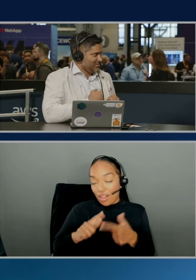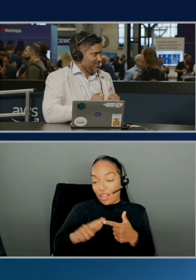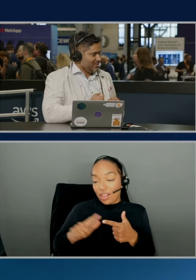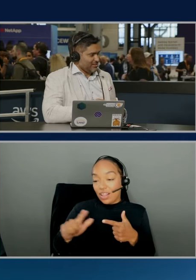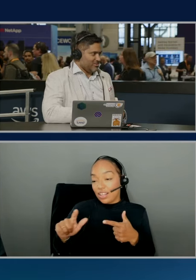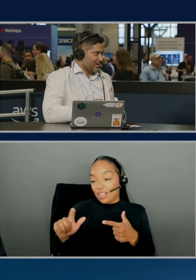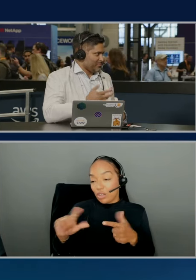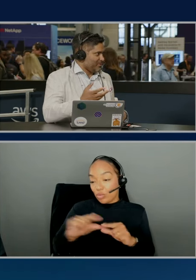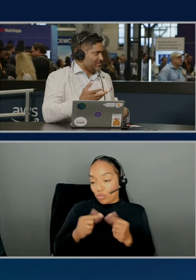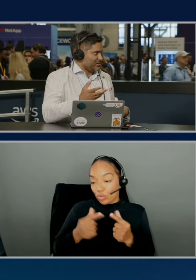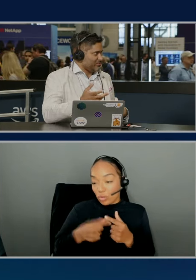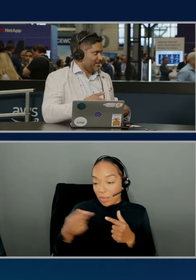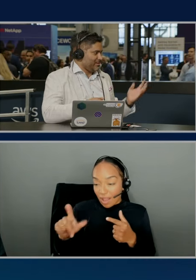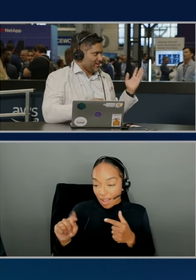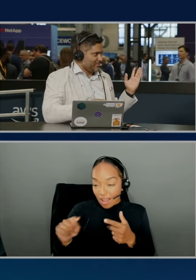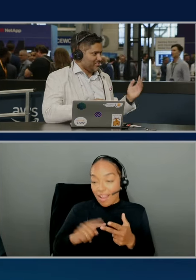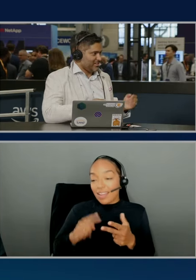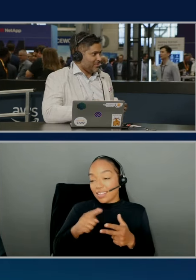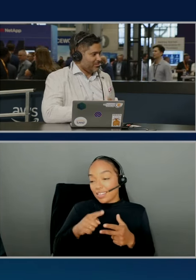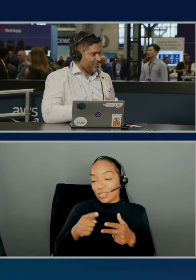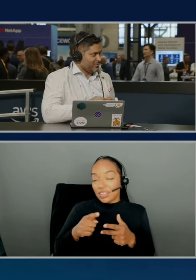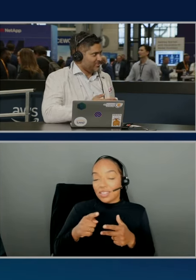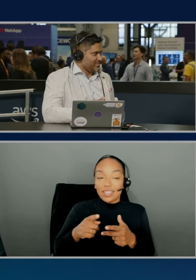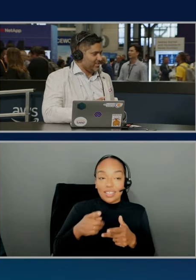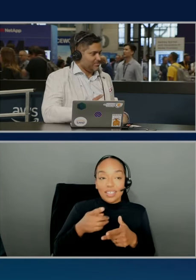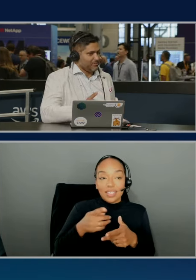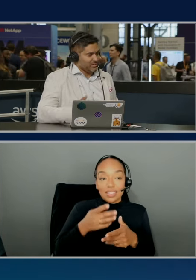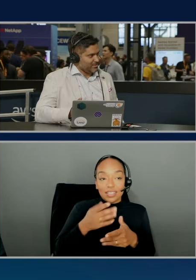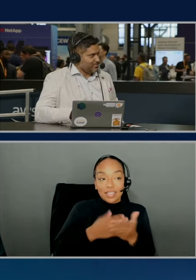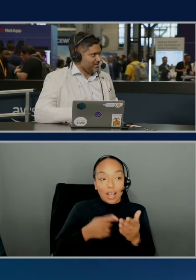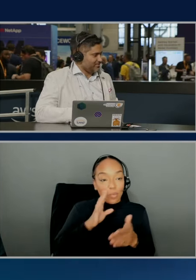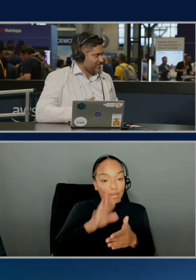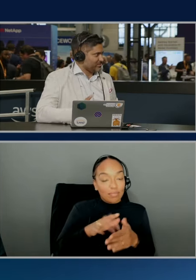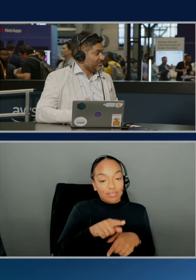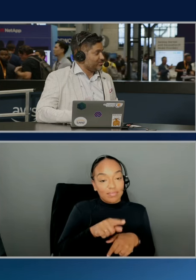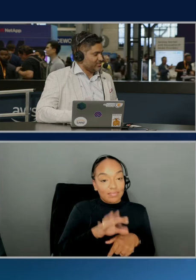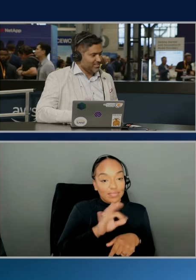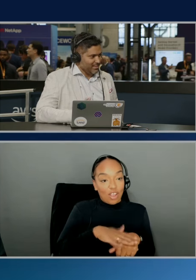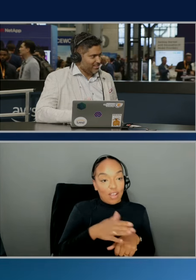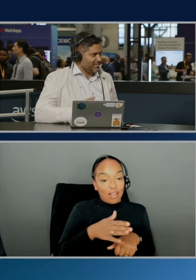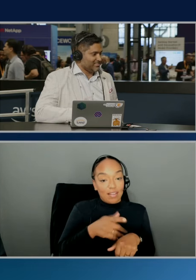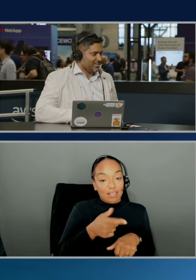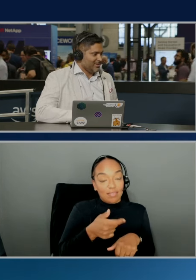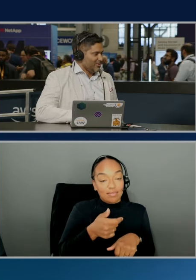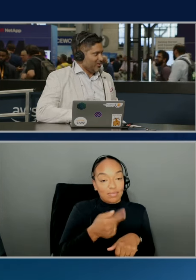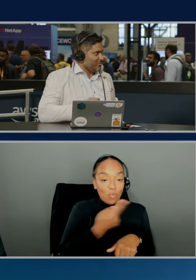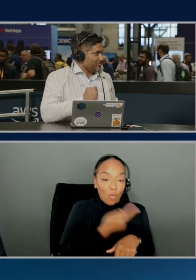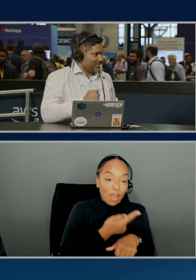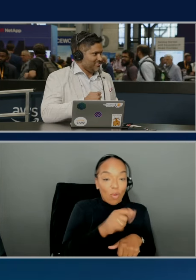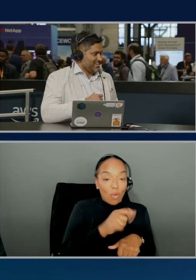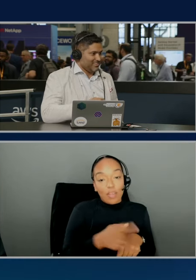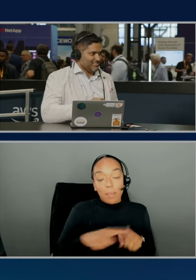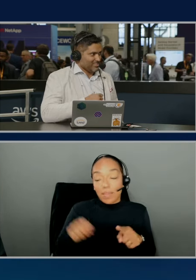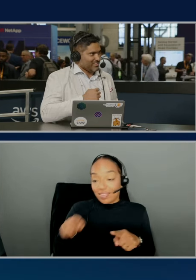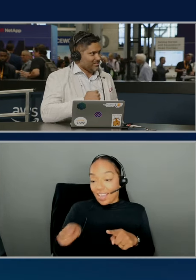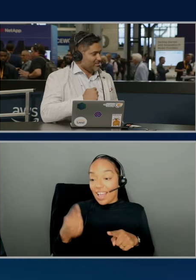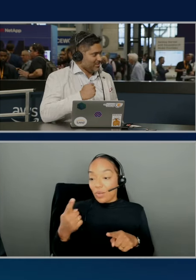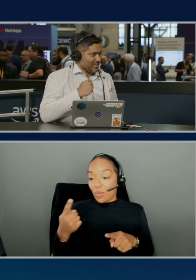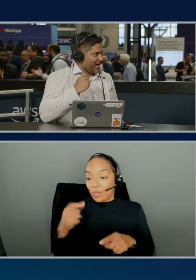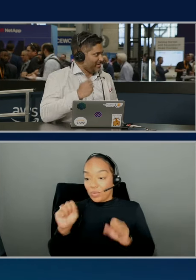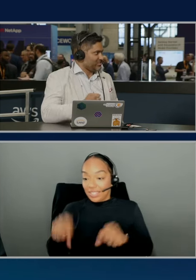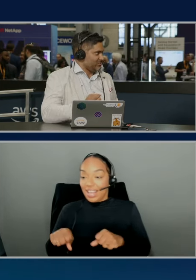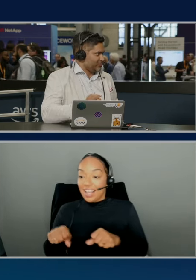tension. And you compromise on one, you compromise on the other. But what we've seen in MemoryDB and the vector search functionality is that we're able to maintain some